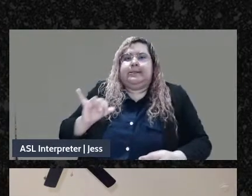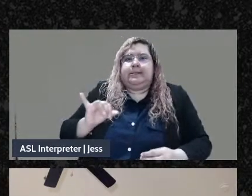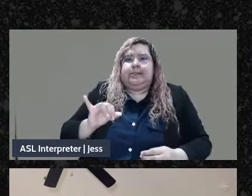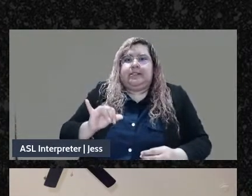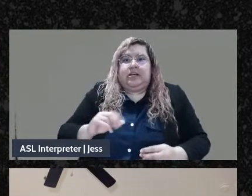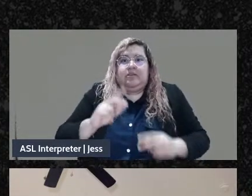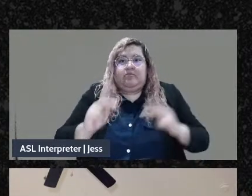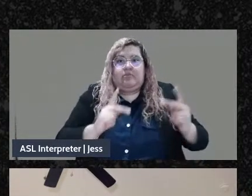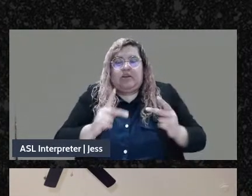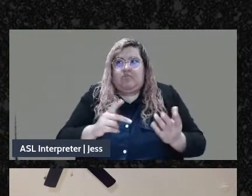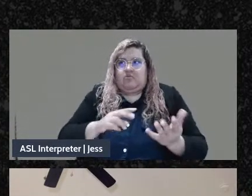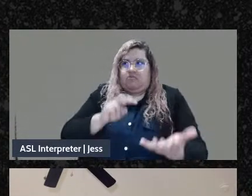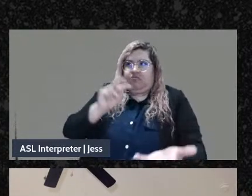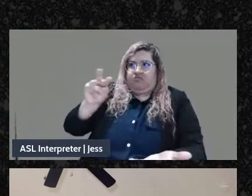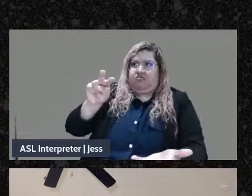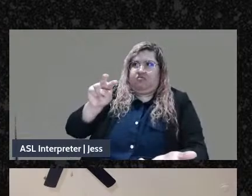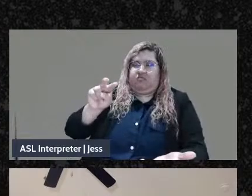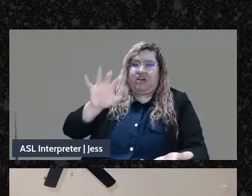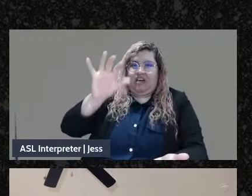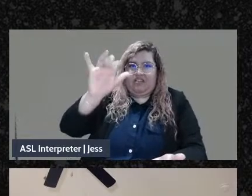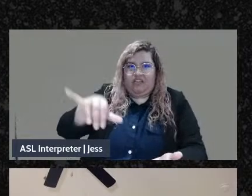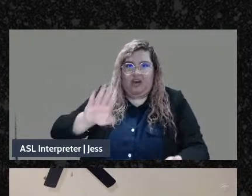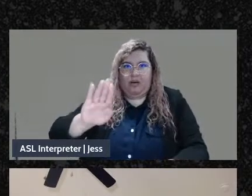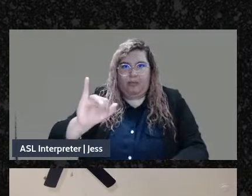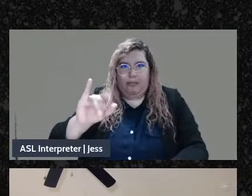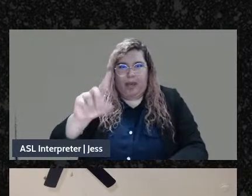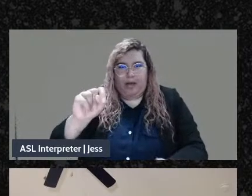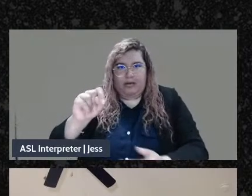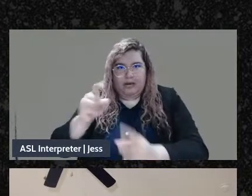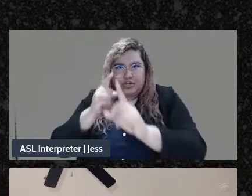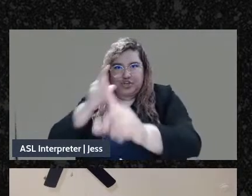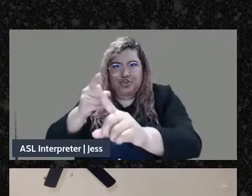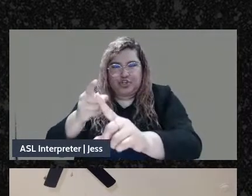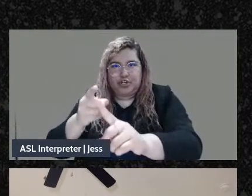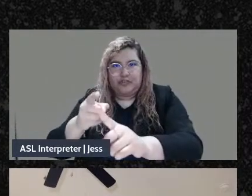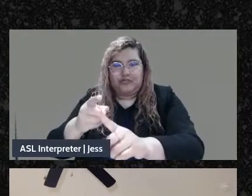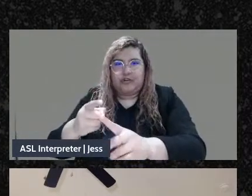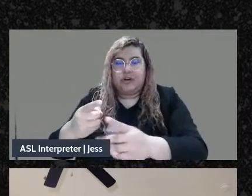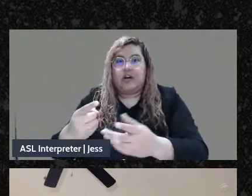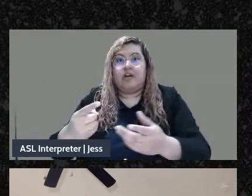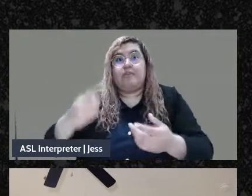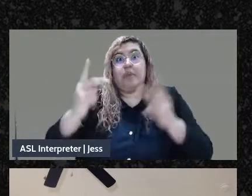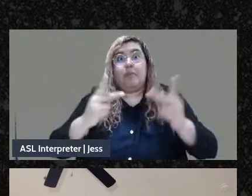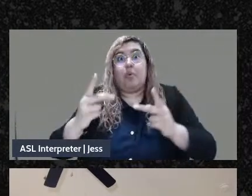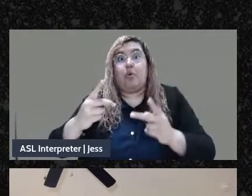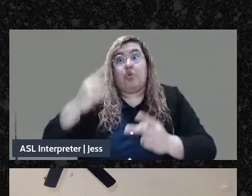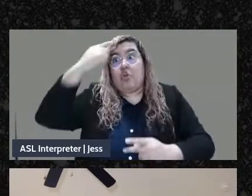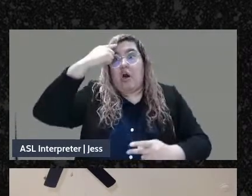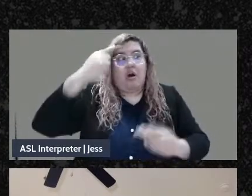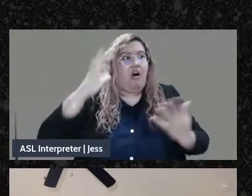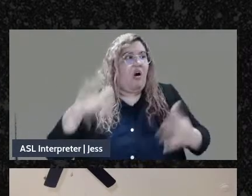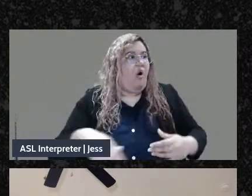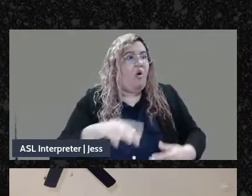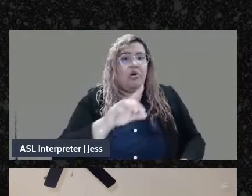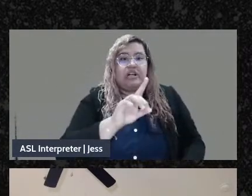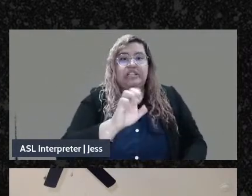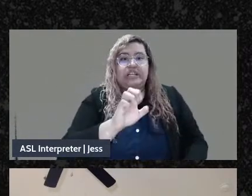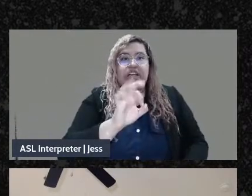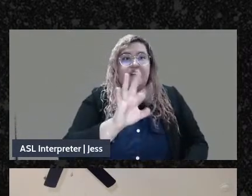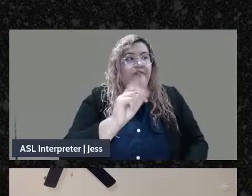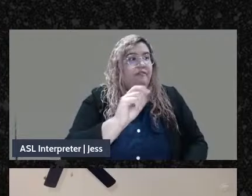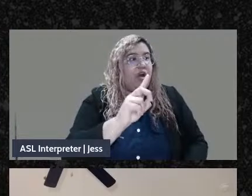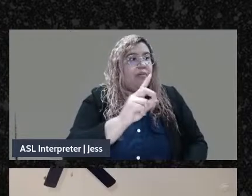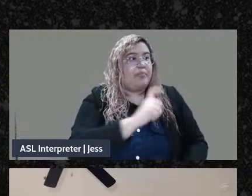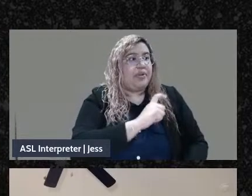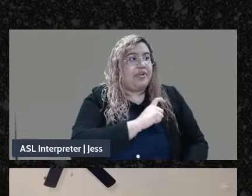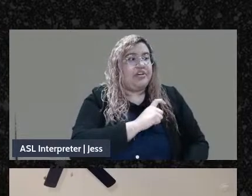characterize the failure of that ballot initiative as a sign that this movement was done. And in fact, I mean, all of us who